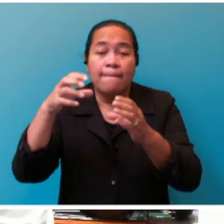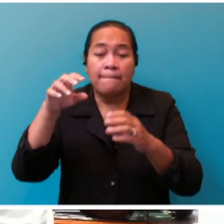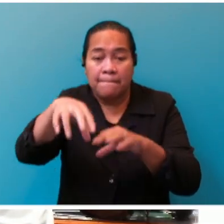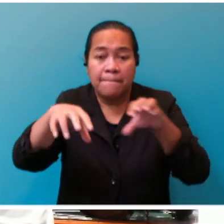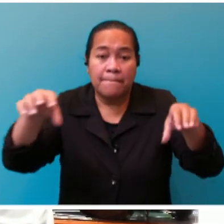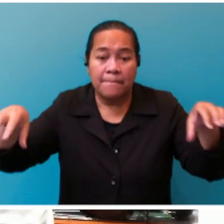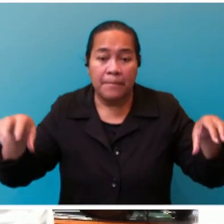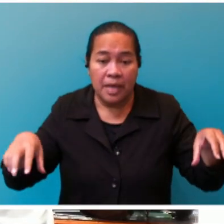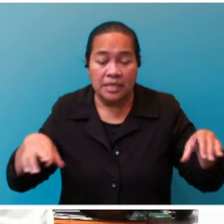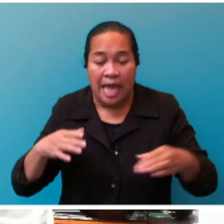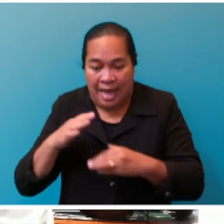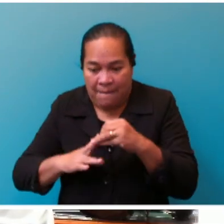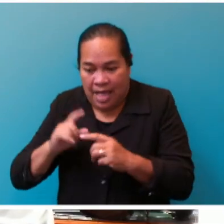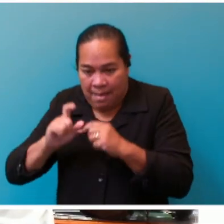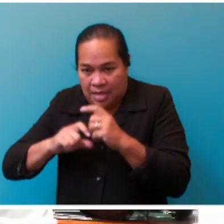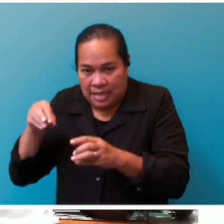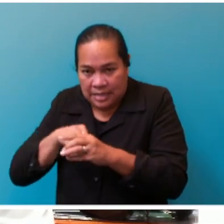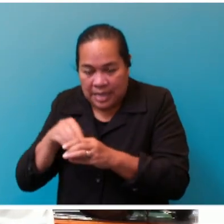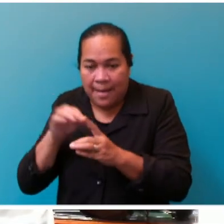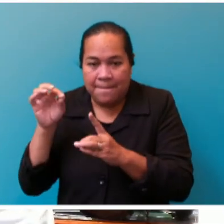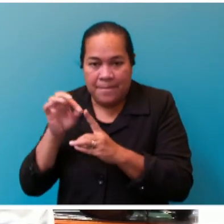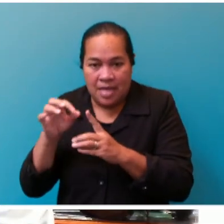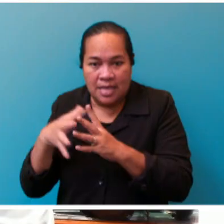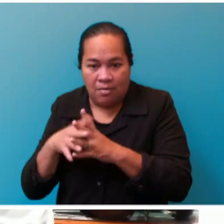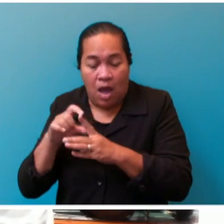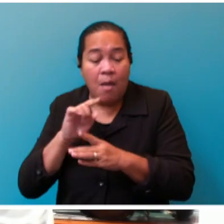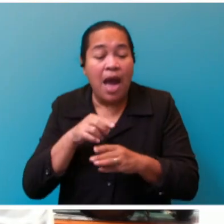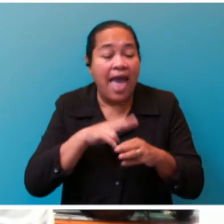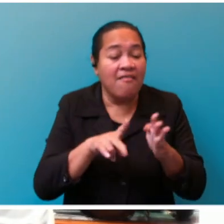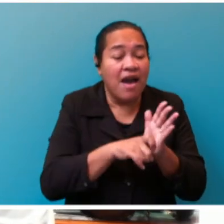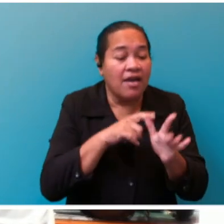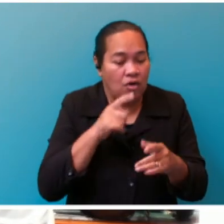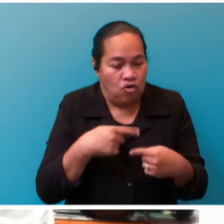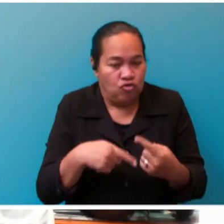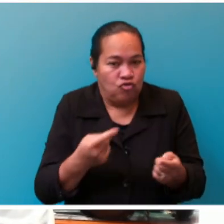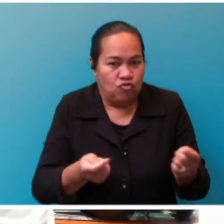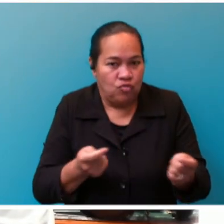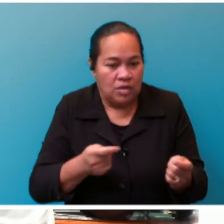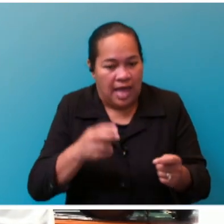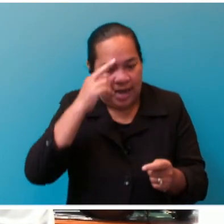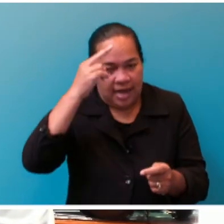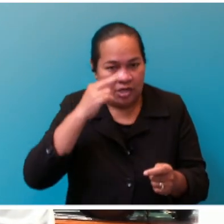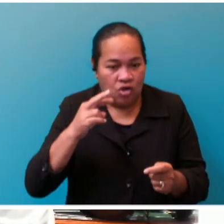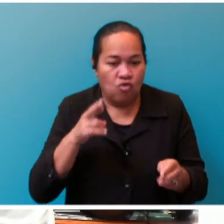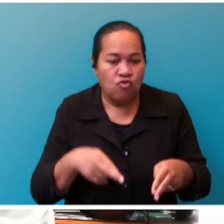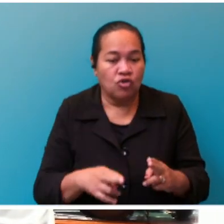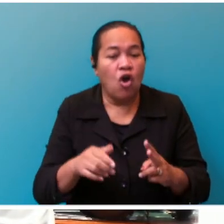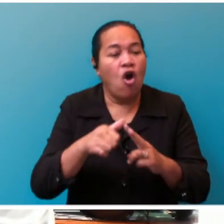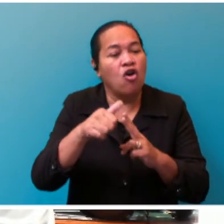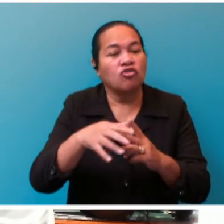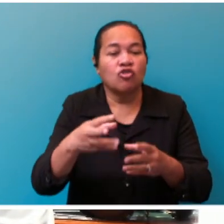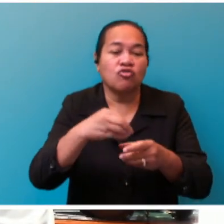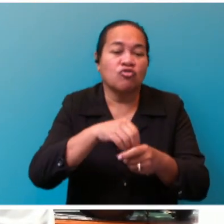capacity within the PWD, the FRA continues to manage all national roads, including those in rural areas. This